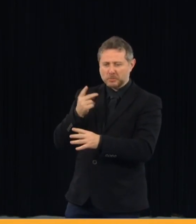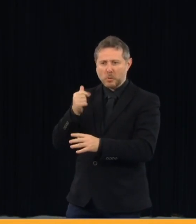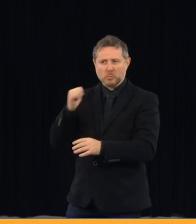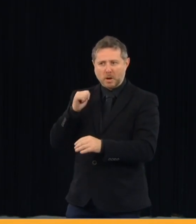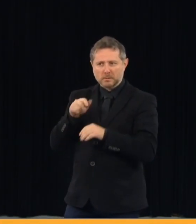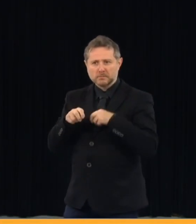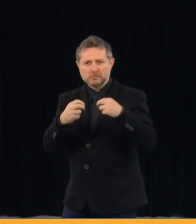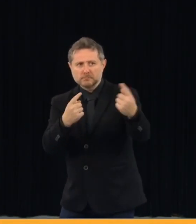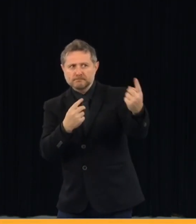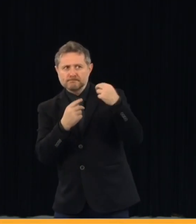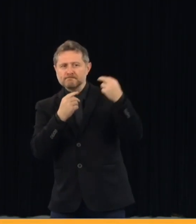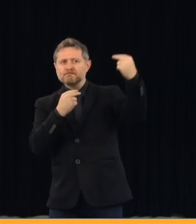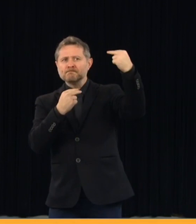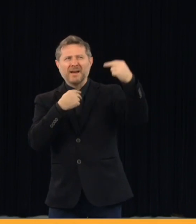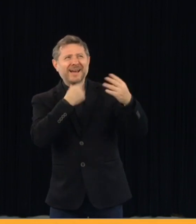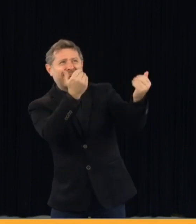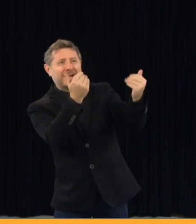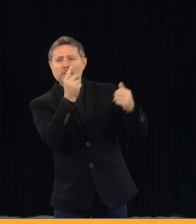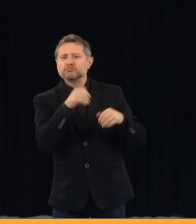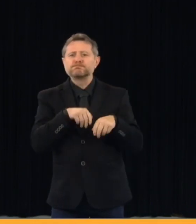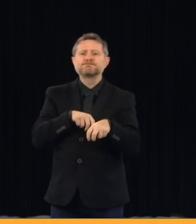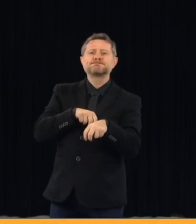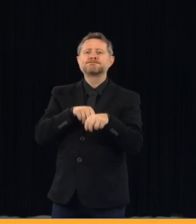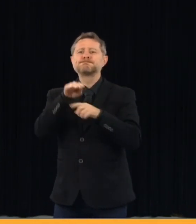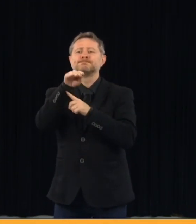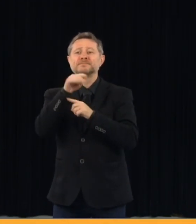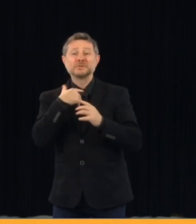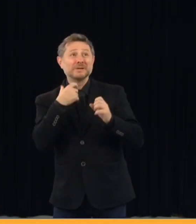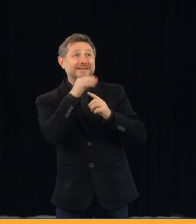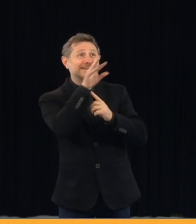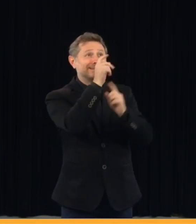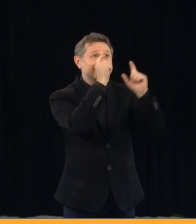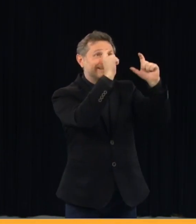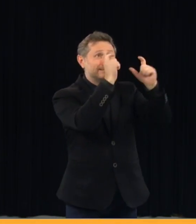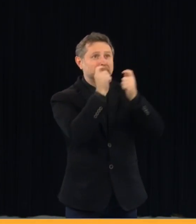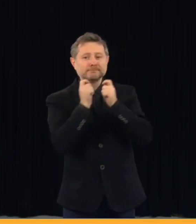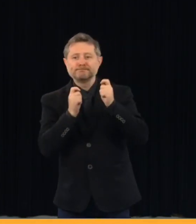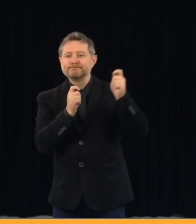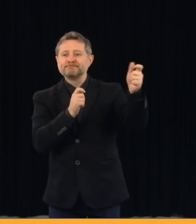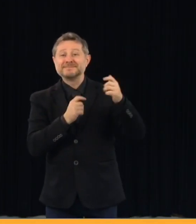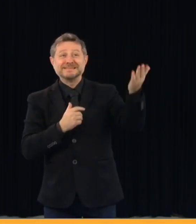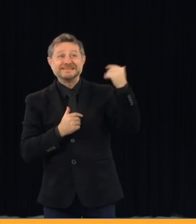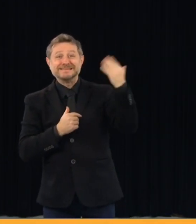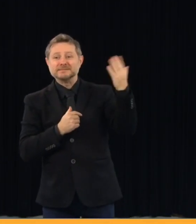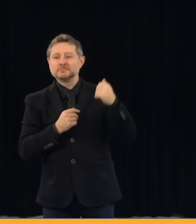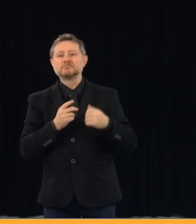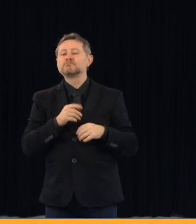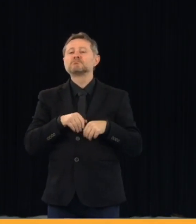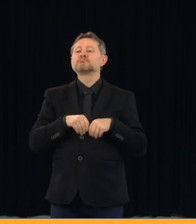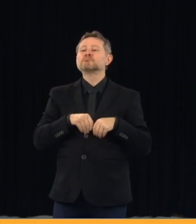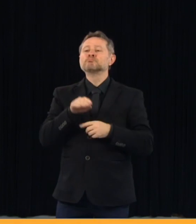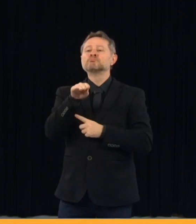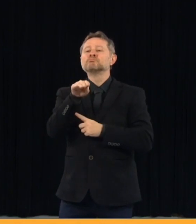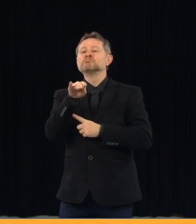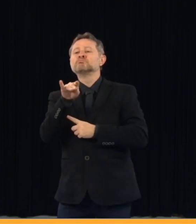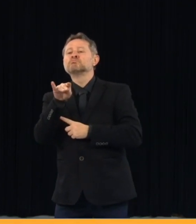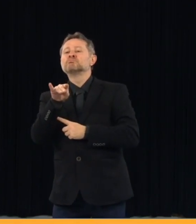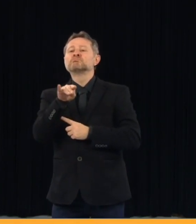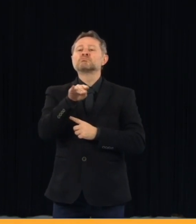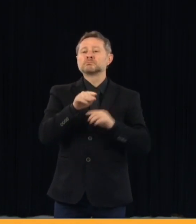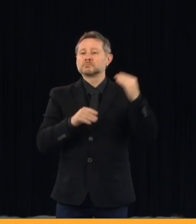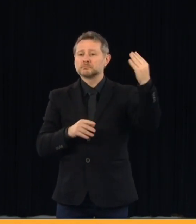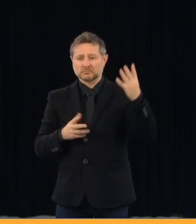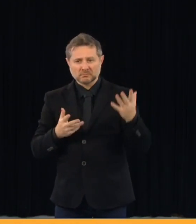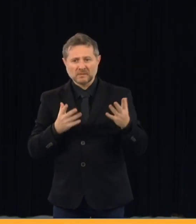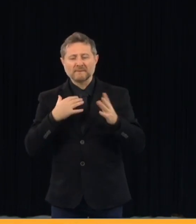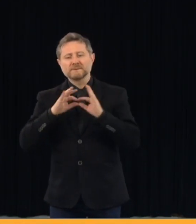their distance. I get a FaceTime alert every once in a while. I get a text message. They are all very proud of you and what you're doing. I know how hard